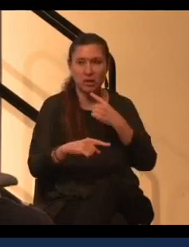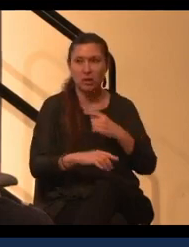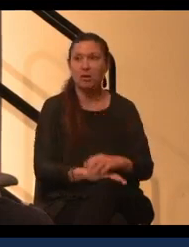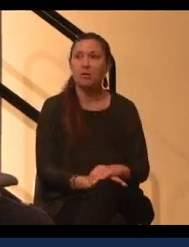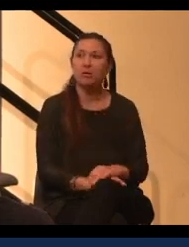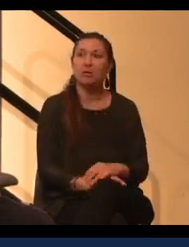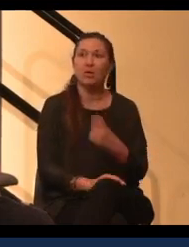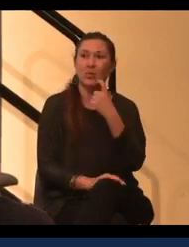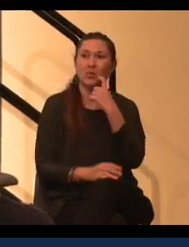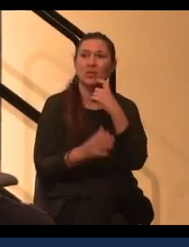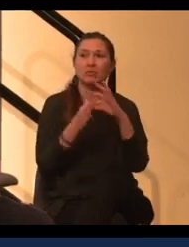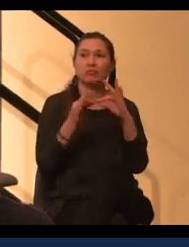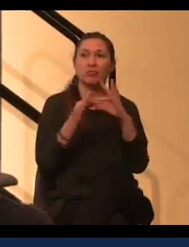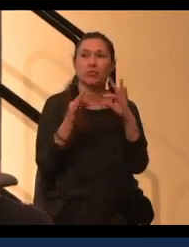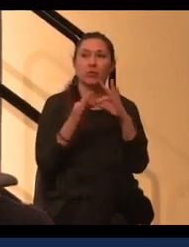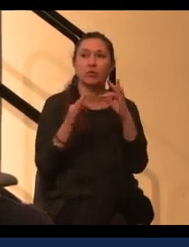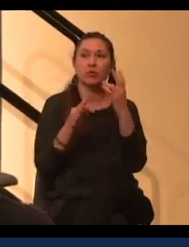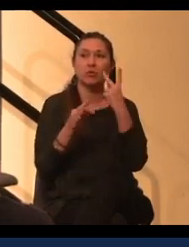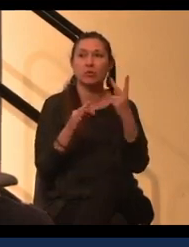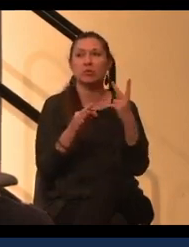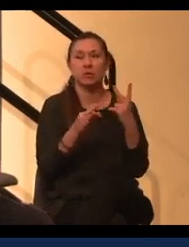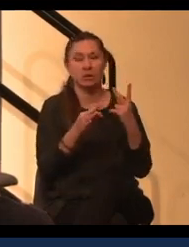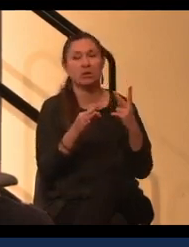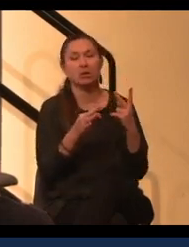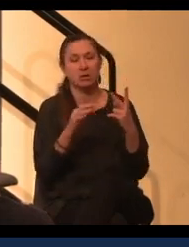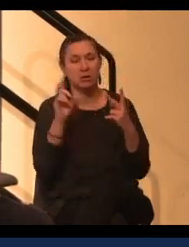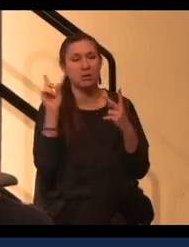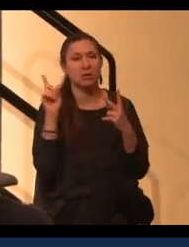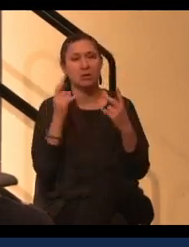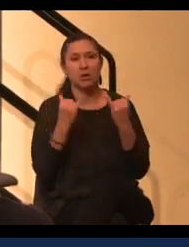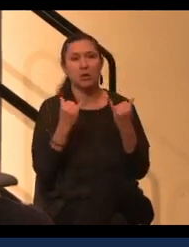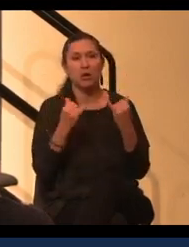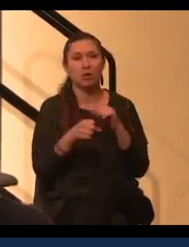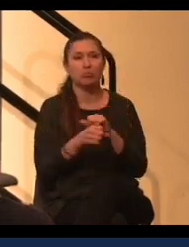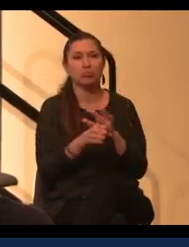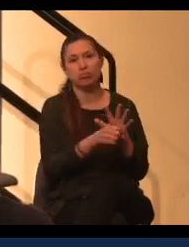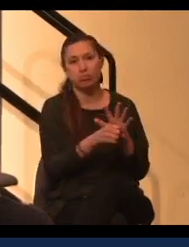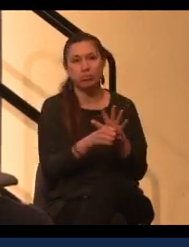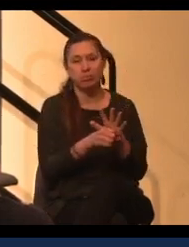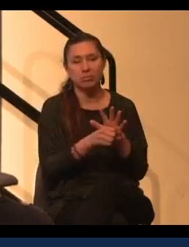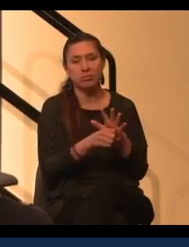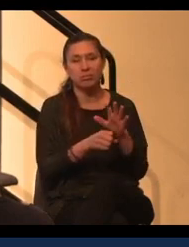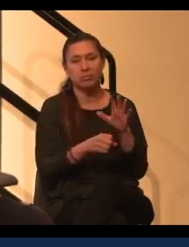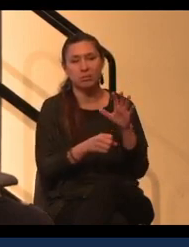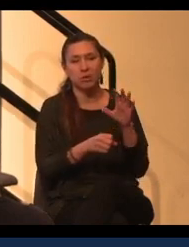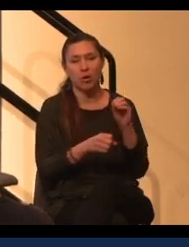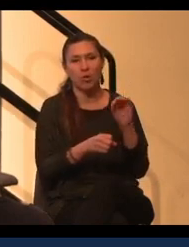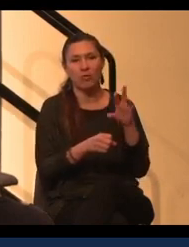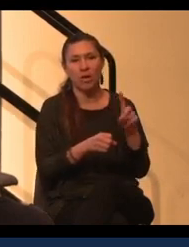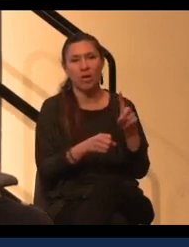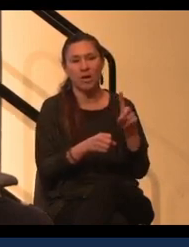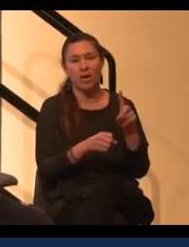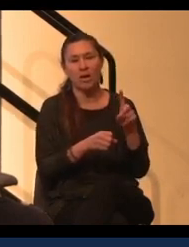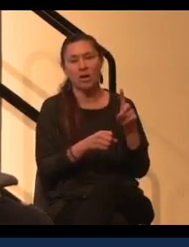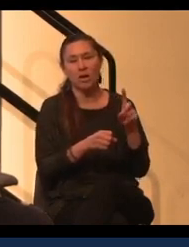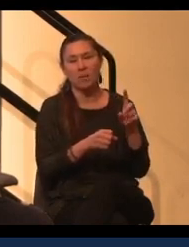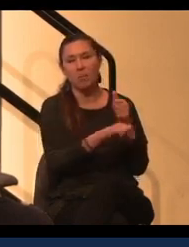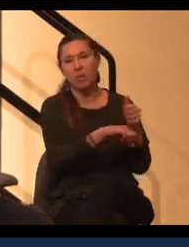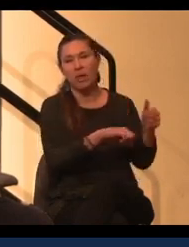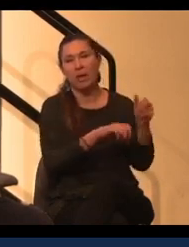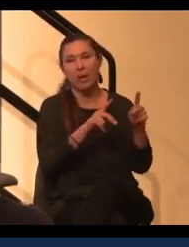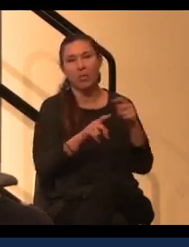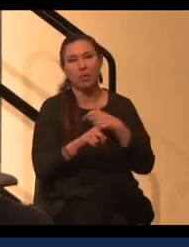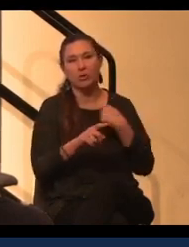more recent rhetoric attributing the current pandemic and the coronavirus to those of Chinese